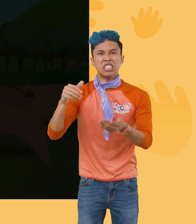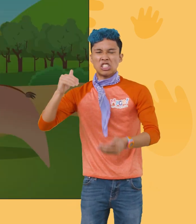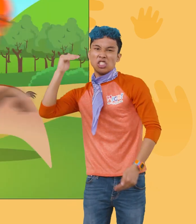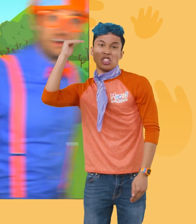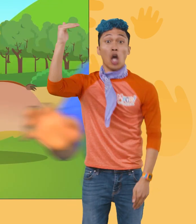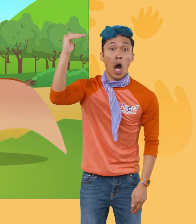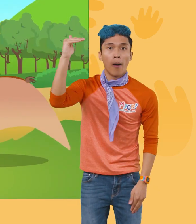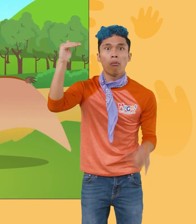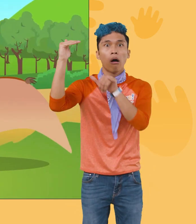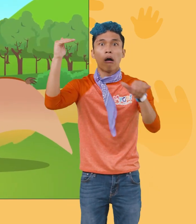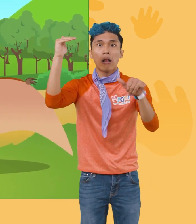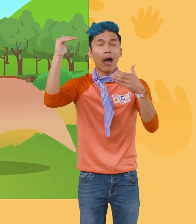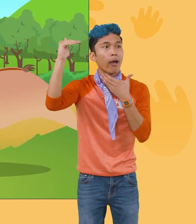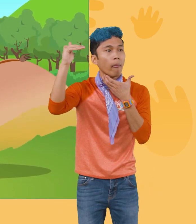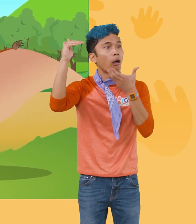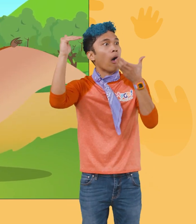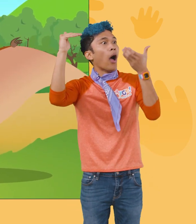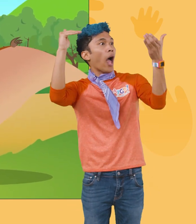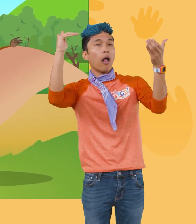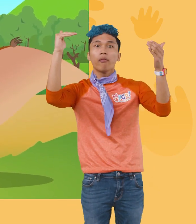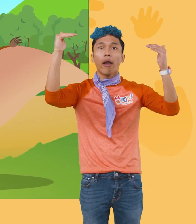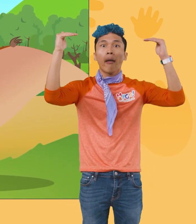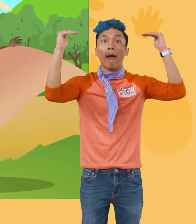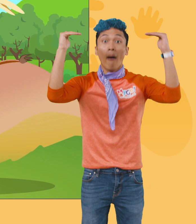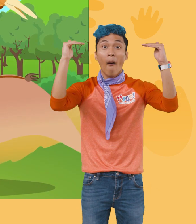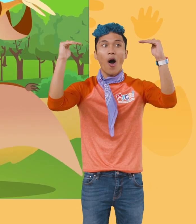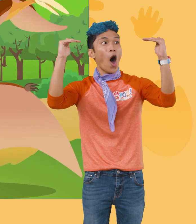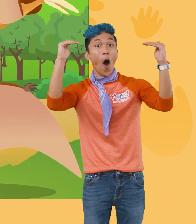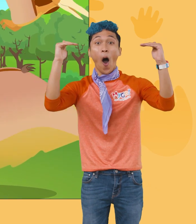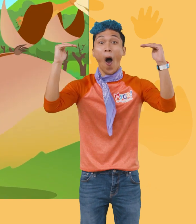straight on the ground, they would be as tall as a